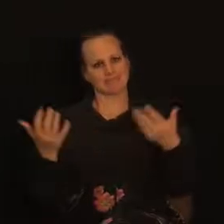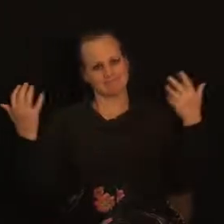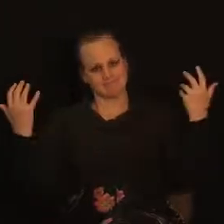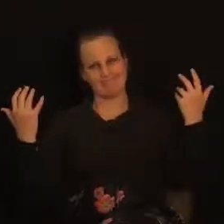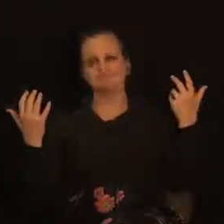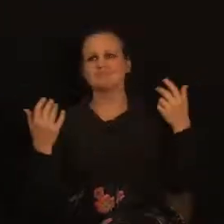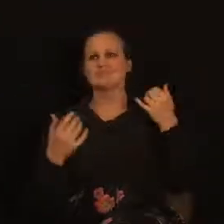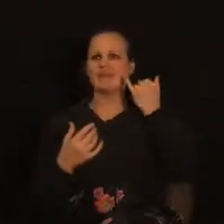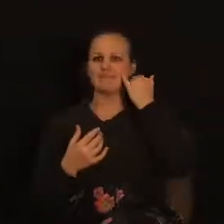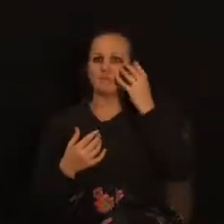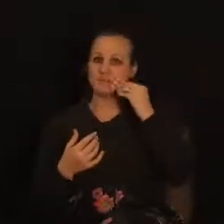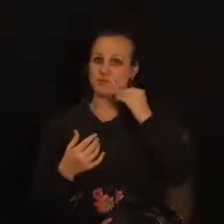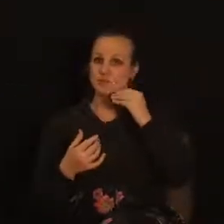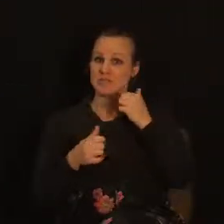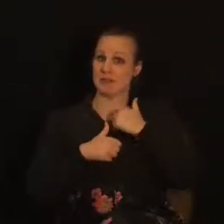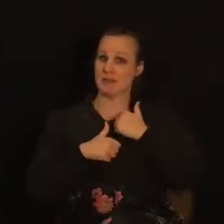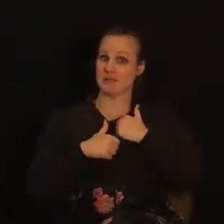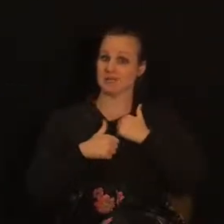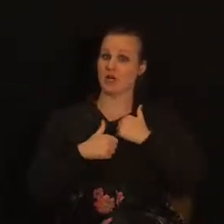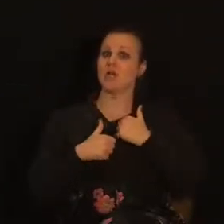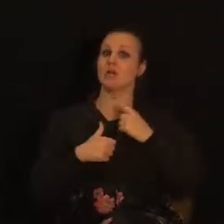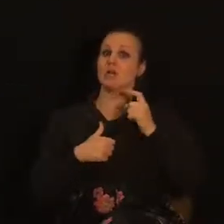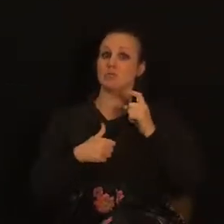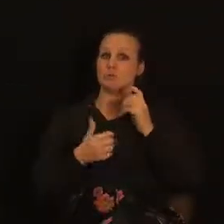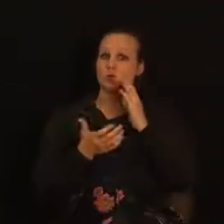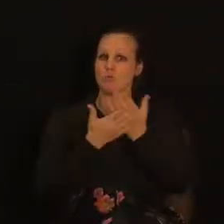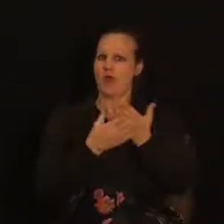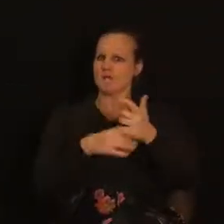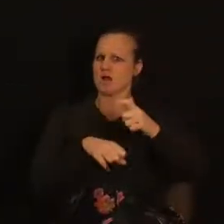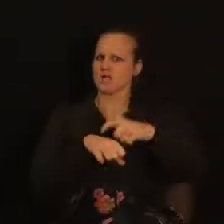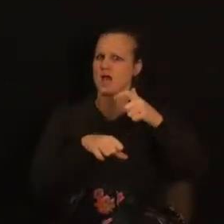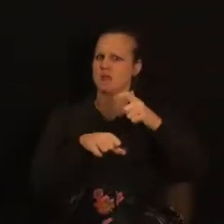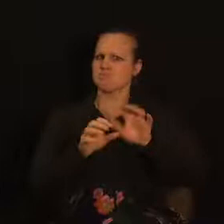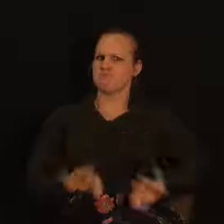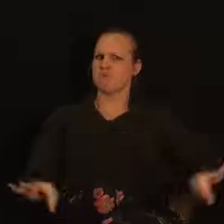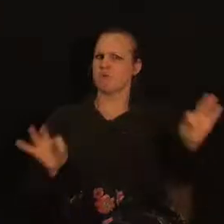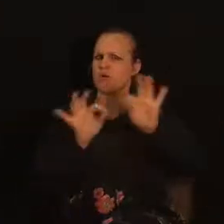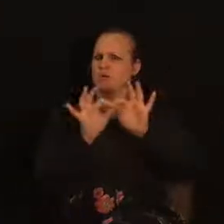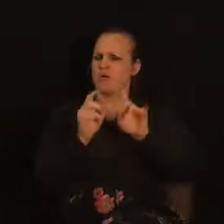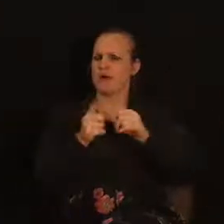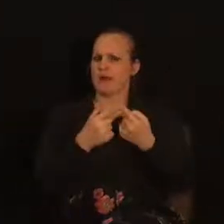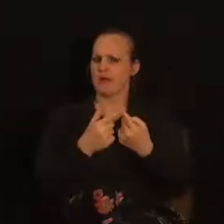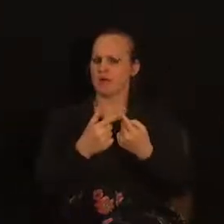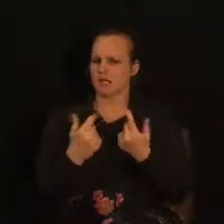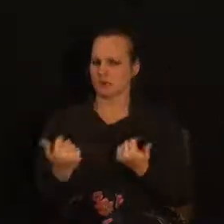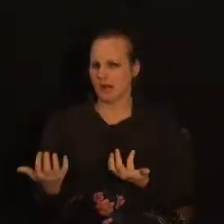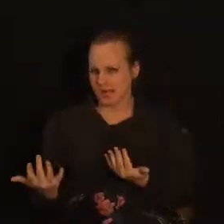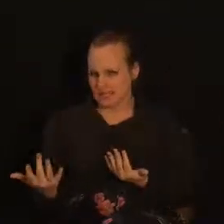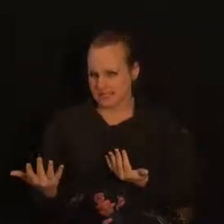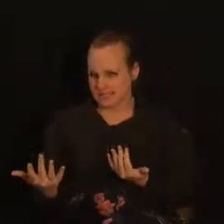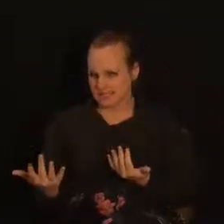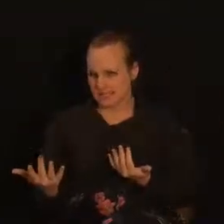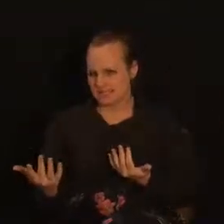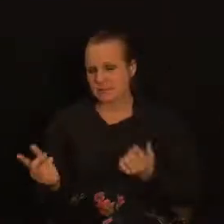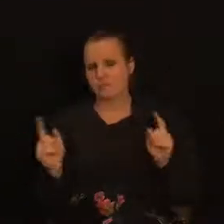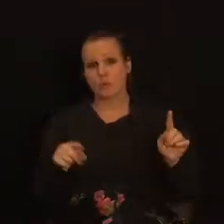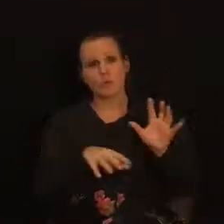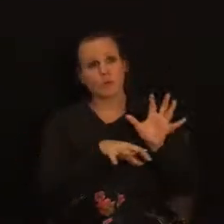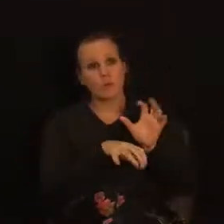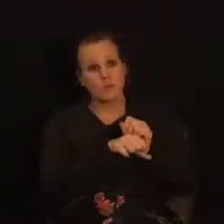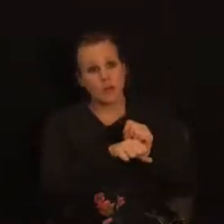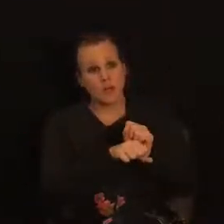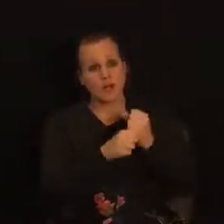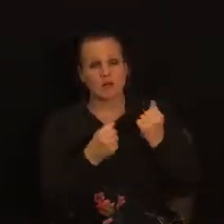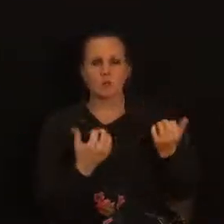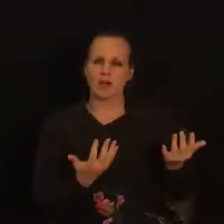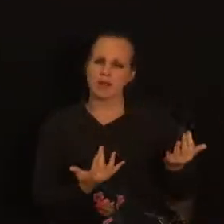to identify with that. But you have to be there on time. It's very important. And then you wait, right? And you have to go to an appointment and you wait. So